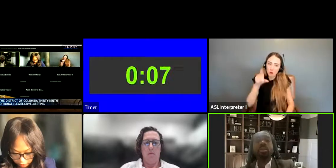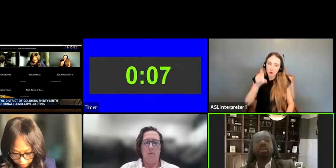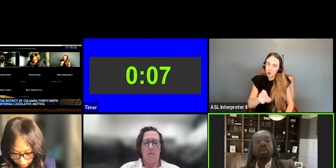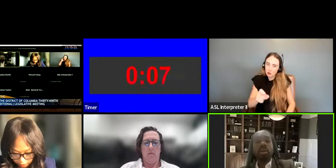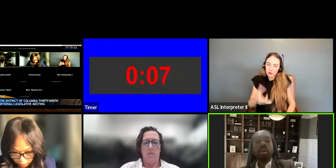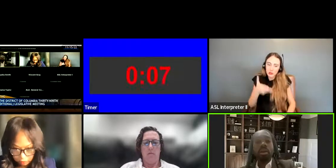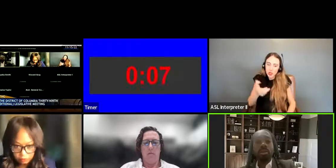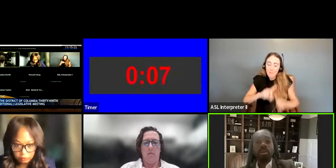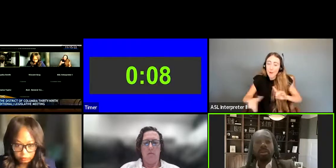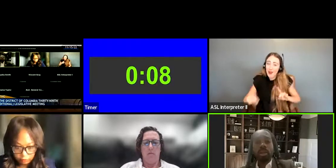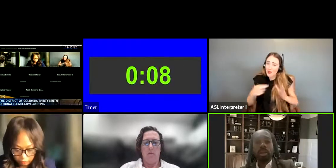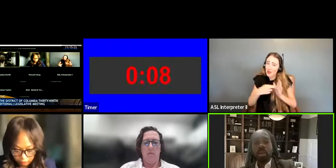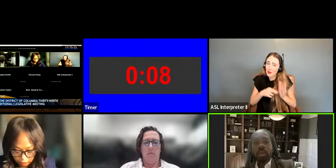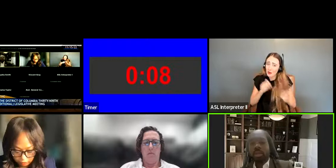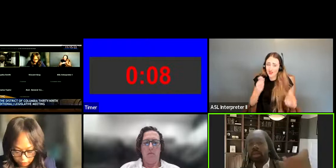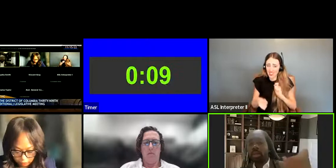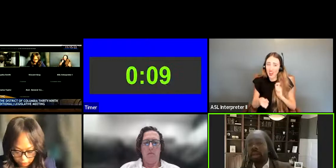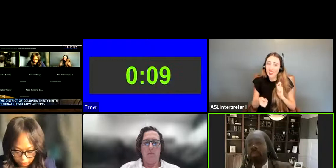have changed.